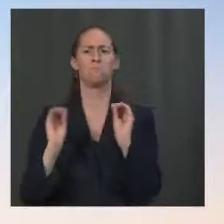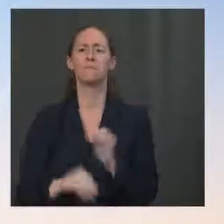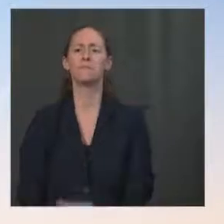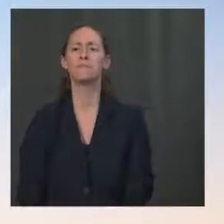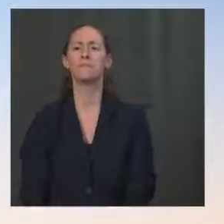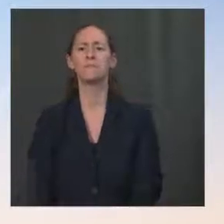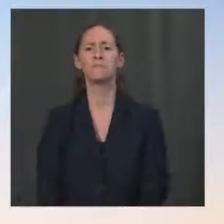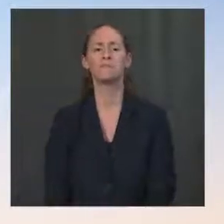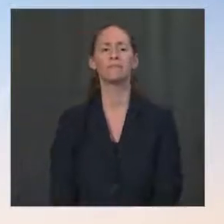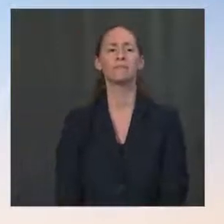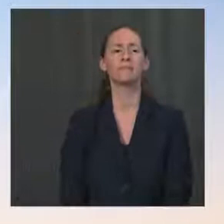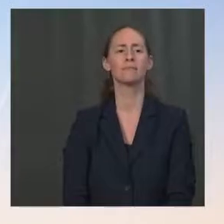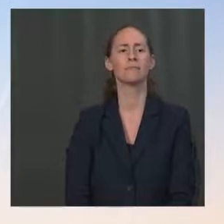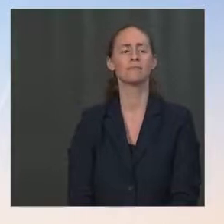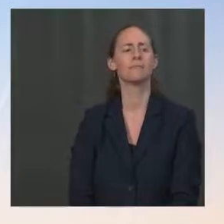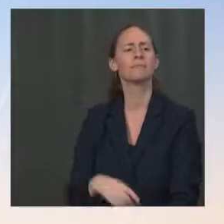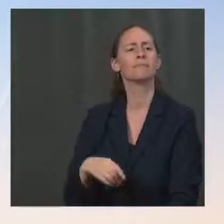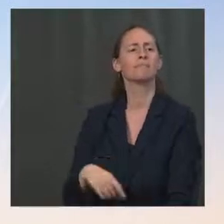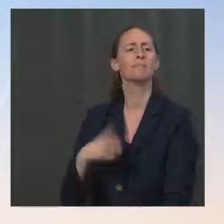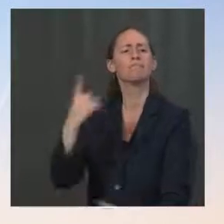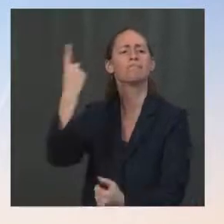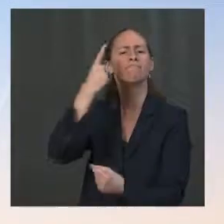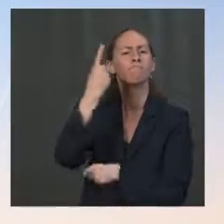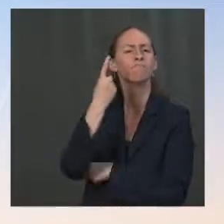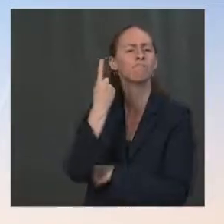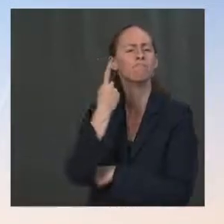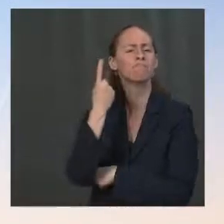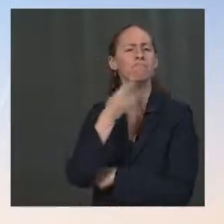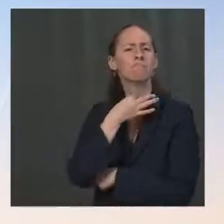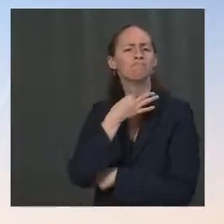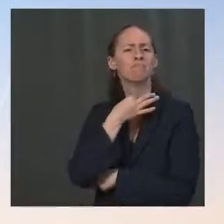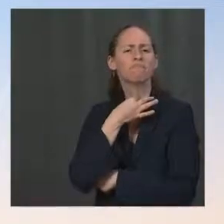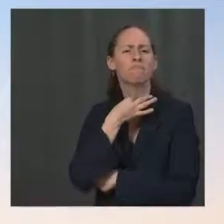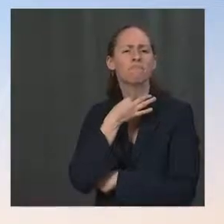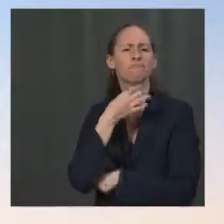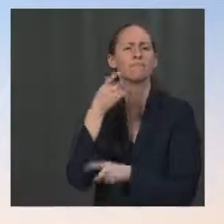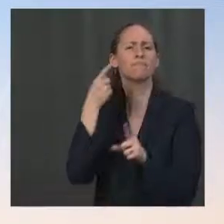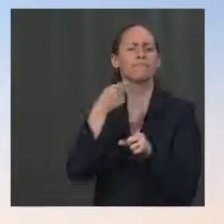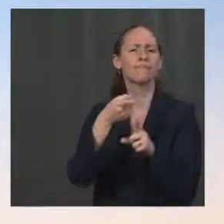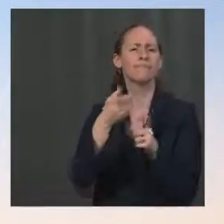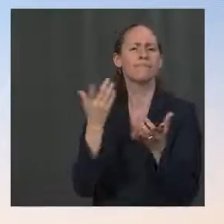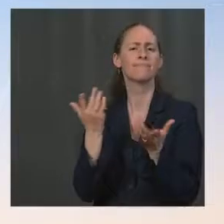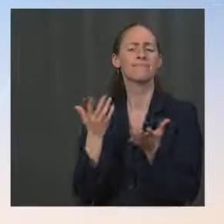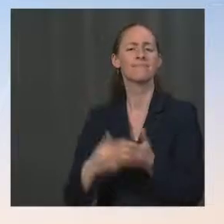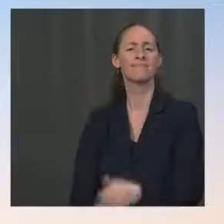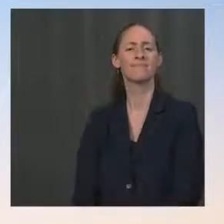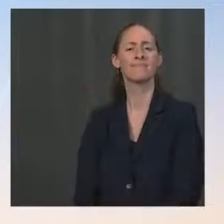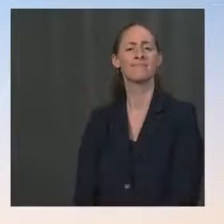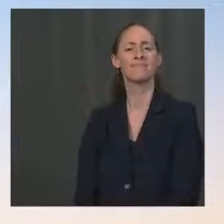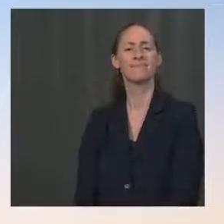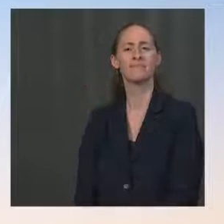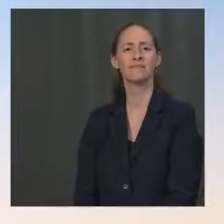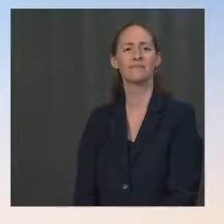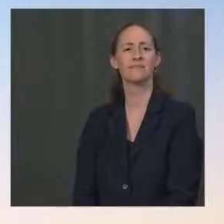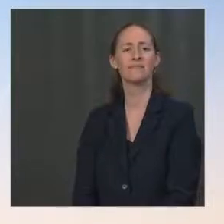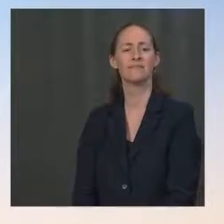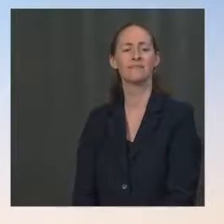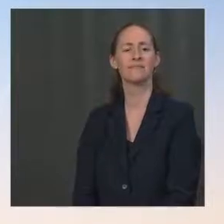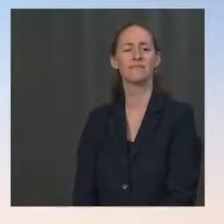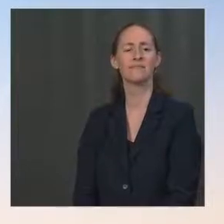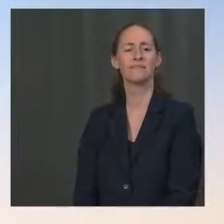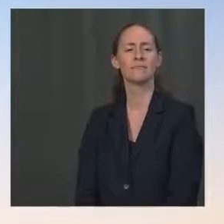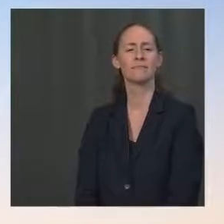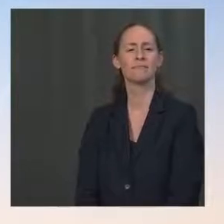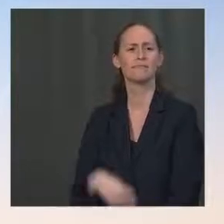evidence on recommending booster shot remains inconclusive, and that the WHO is still trying to look at